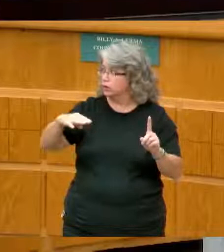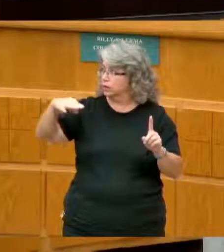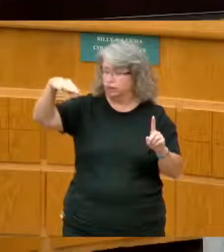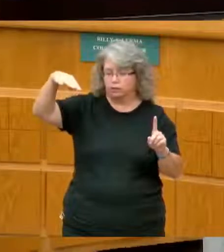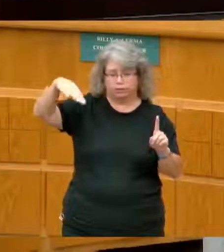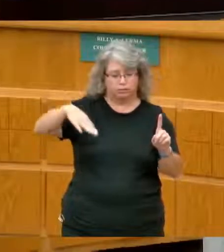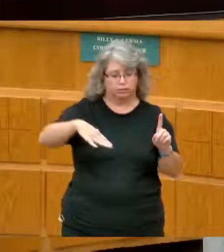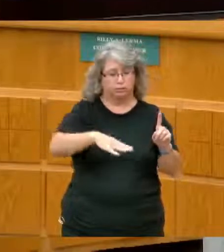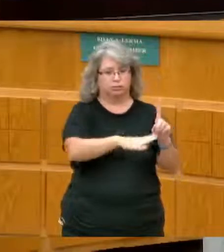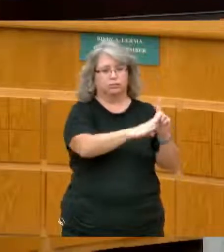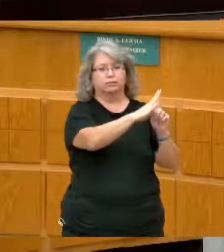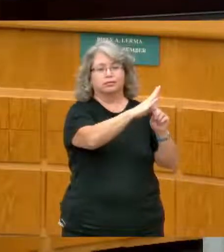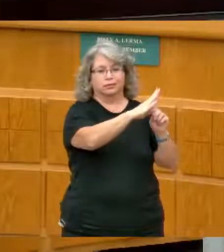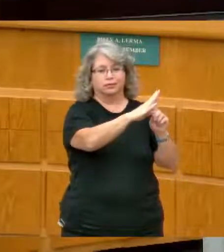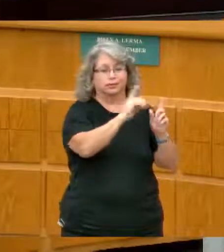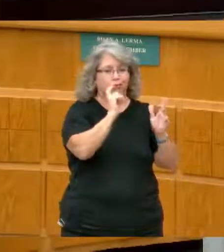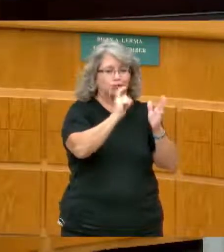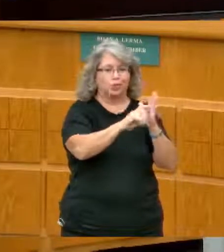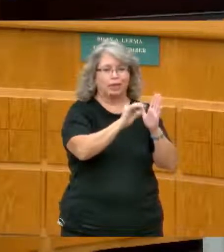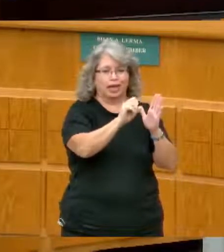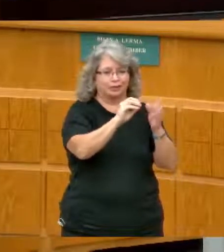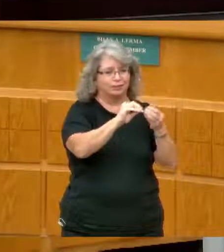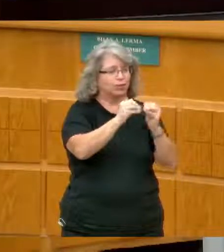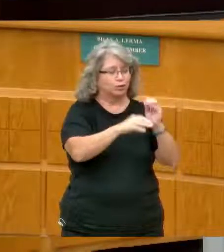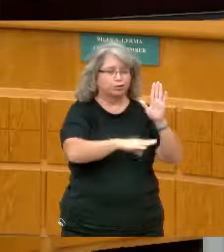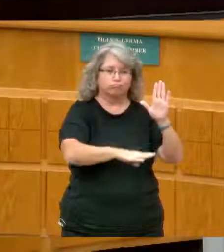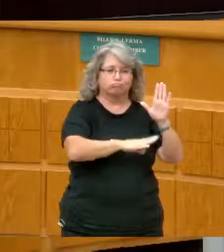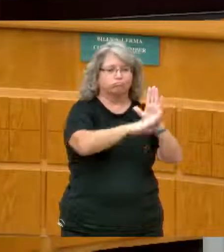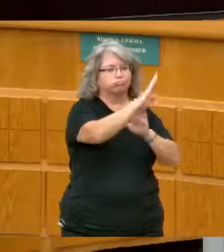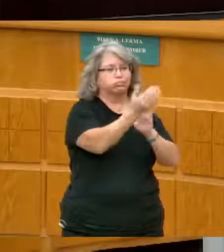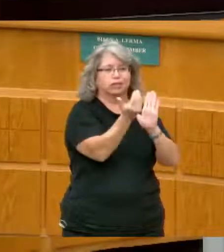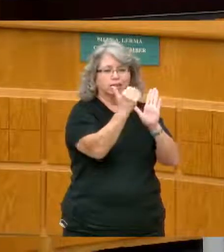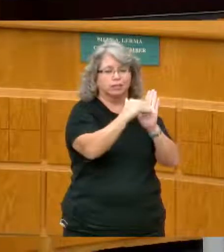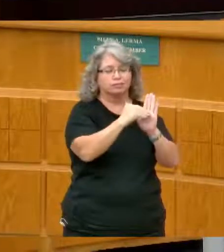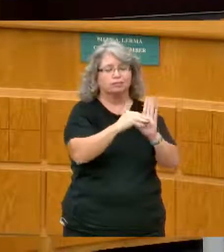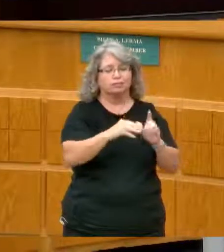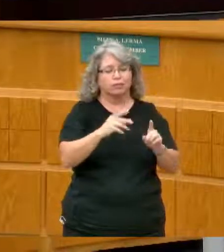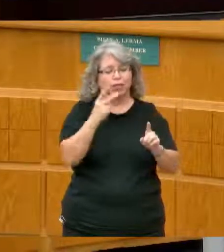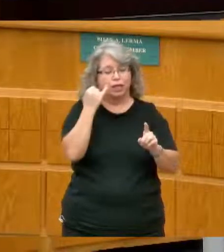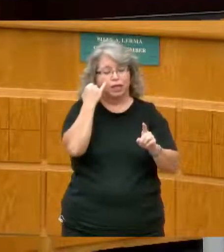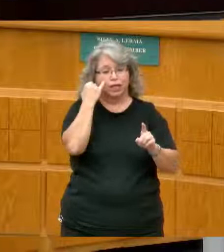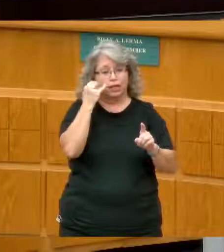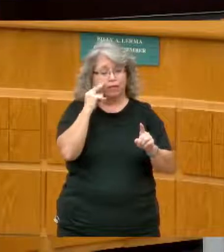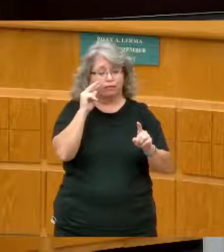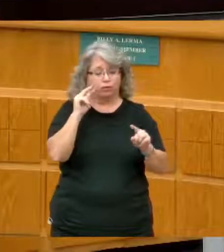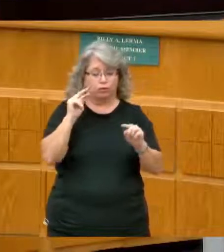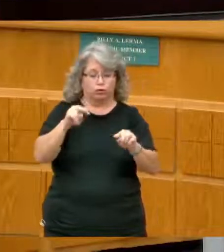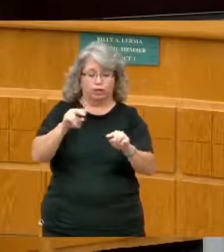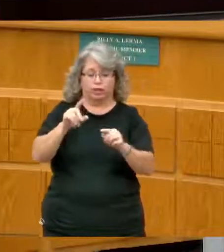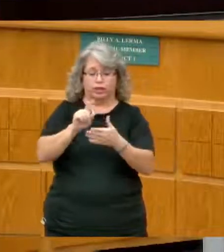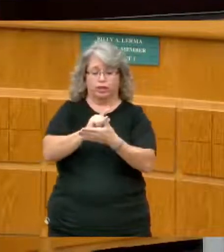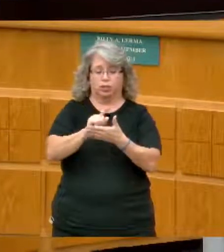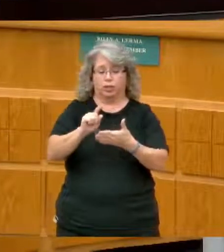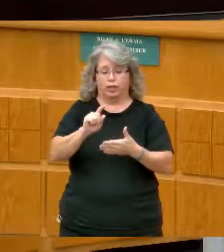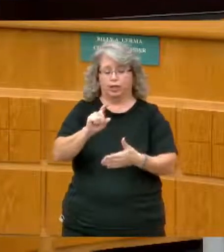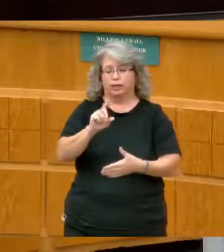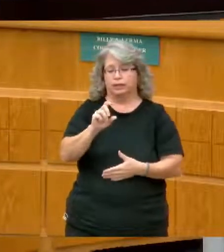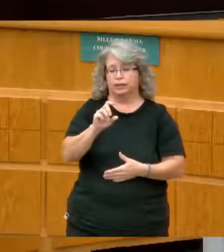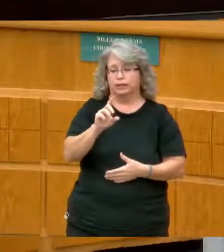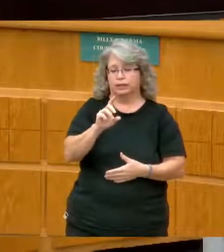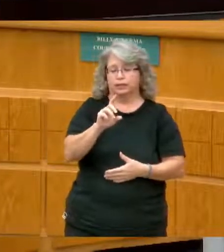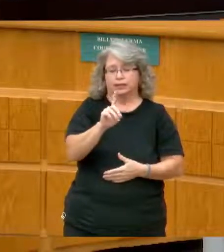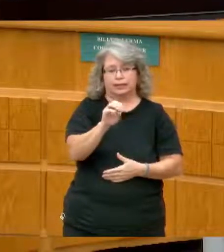clearly going back up. What's interesting, again, is if you look at the week of December 27th